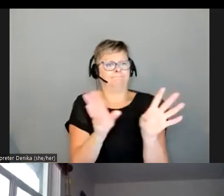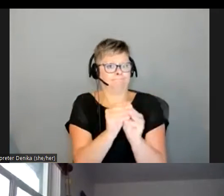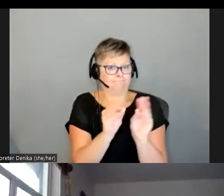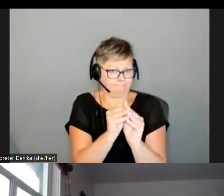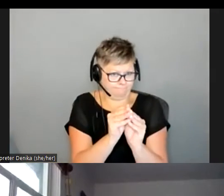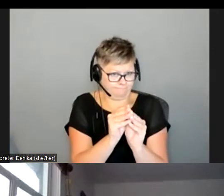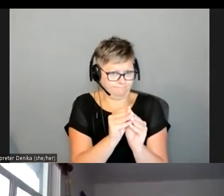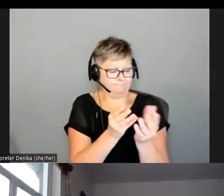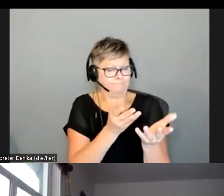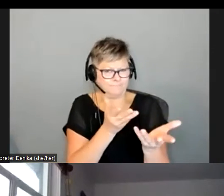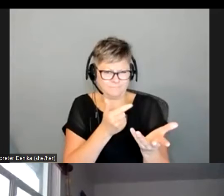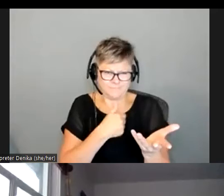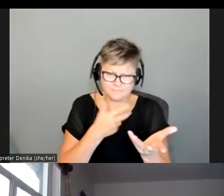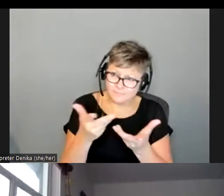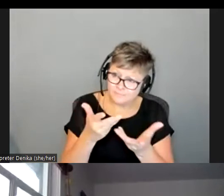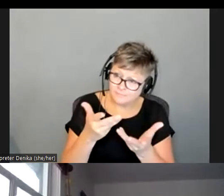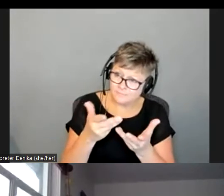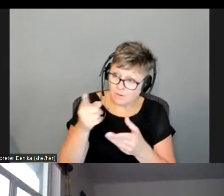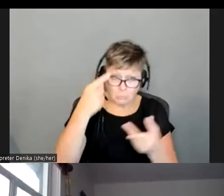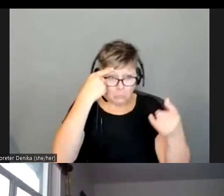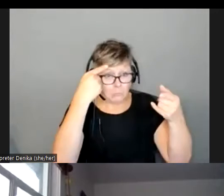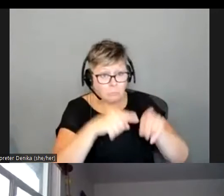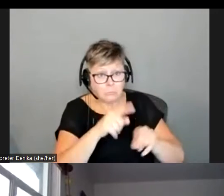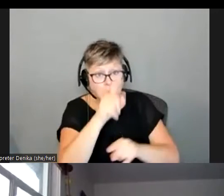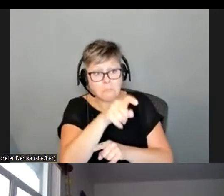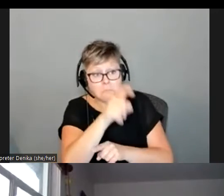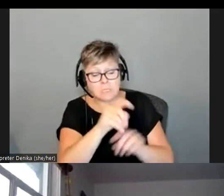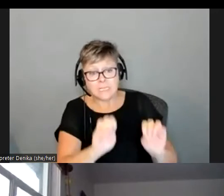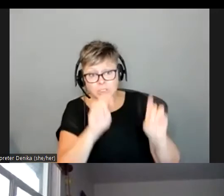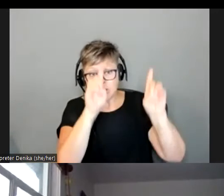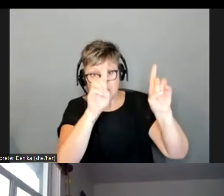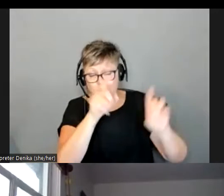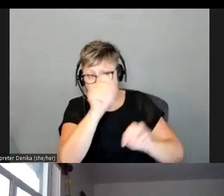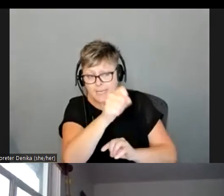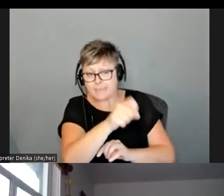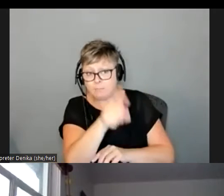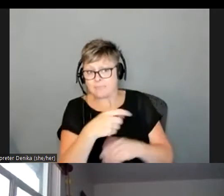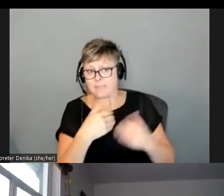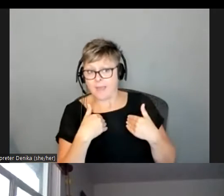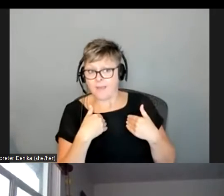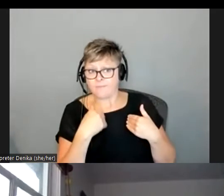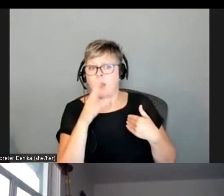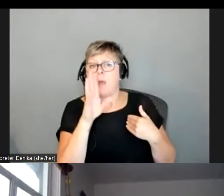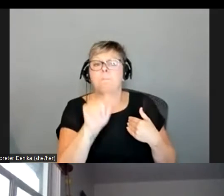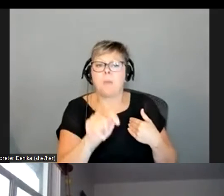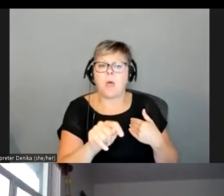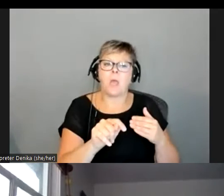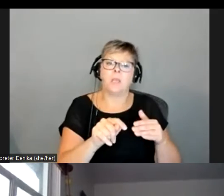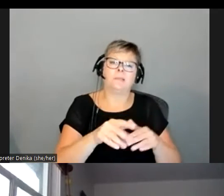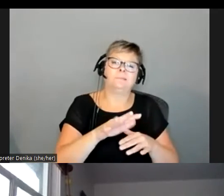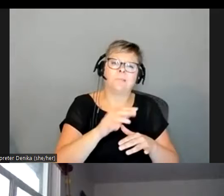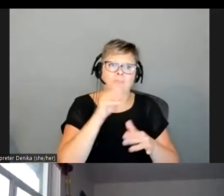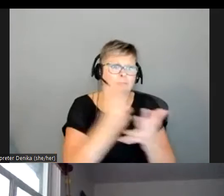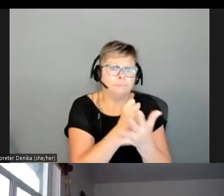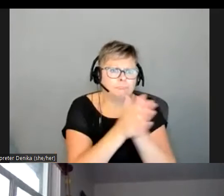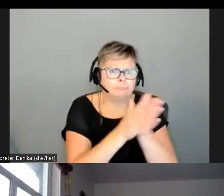and they agreed that we need education, but in a very lukewarm manner. So